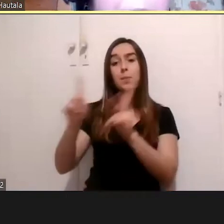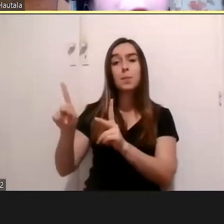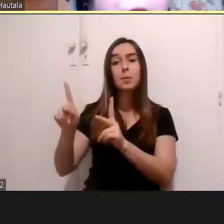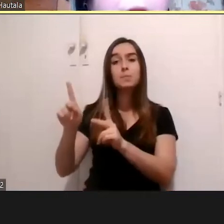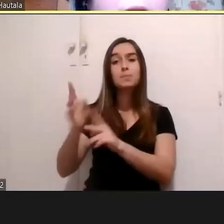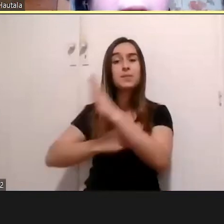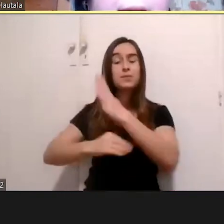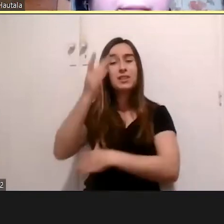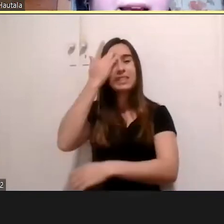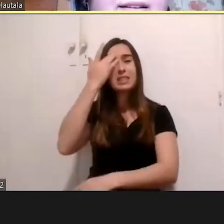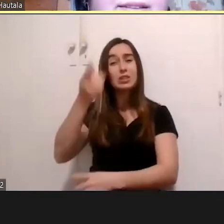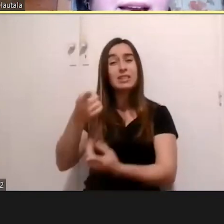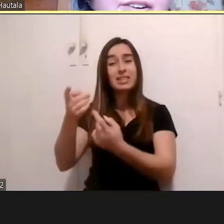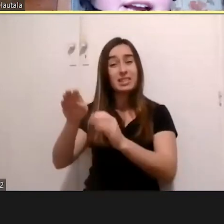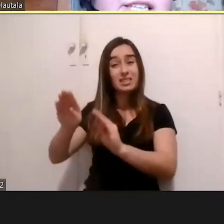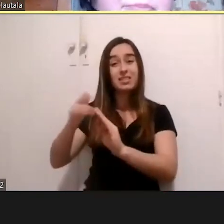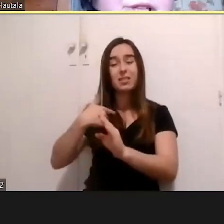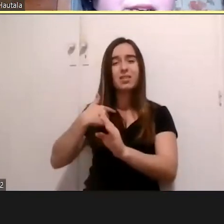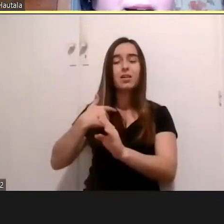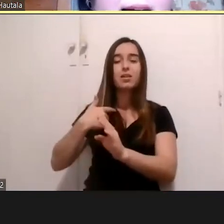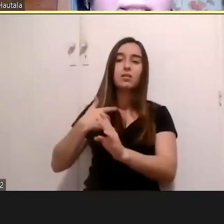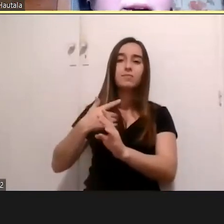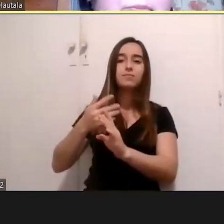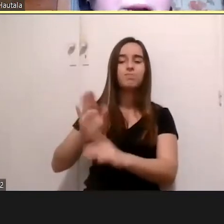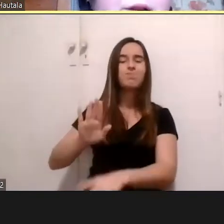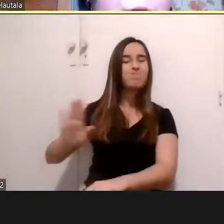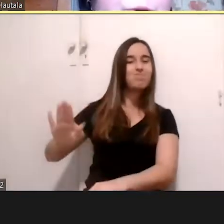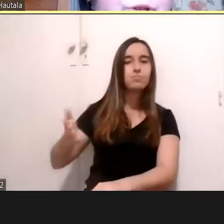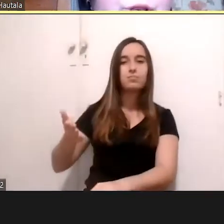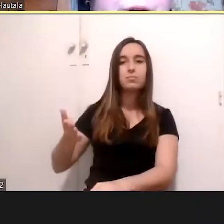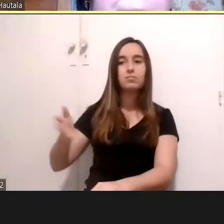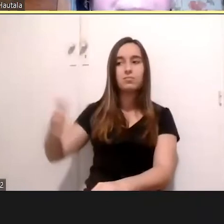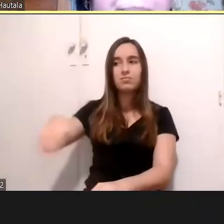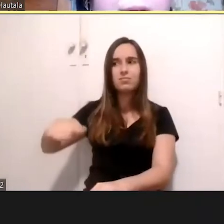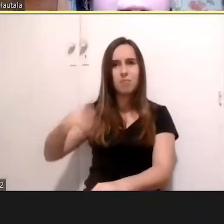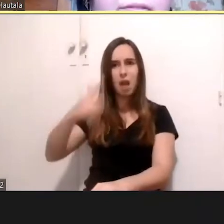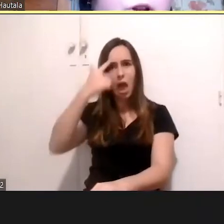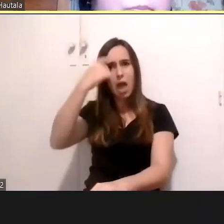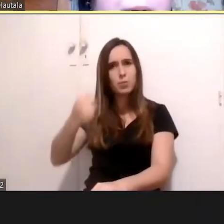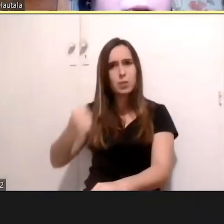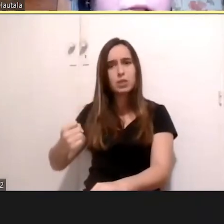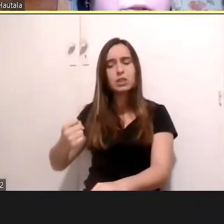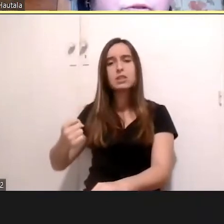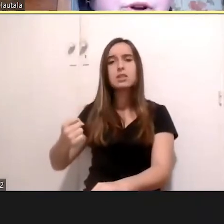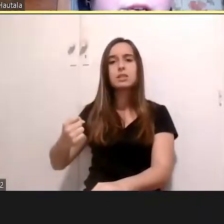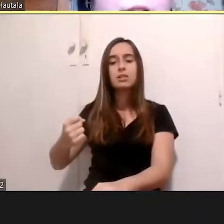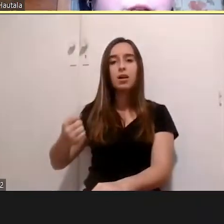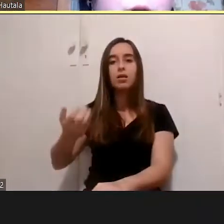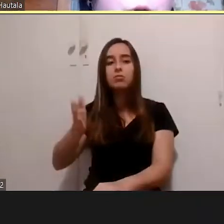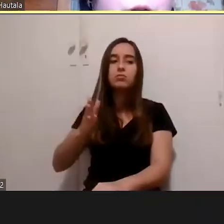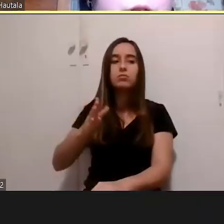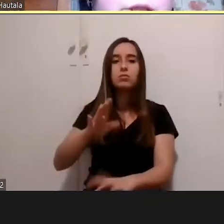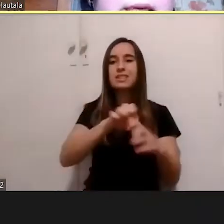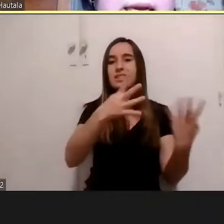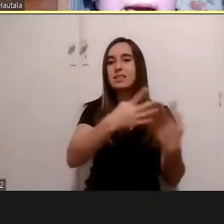people, and their expertise has not been used in the development of digital